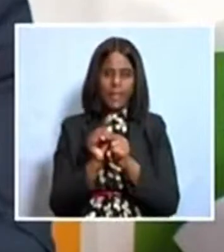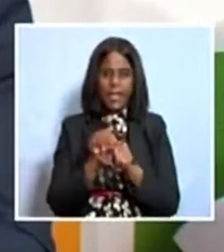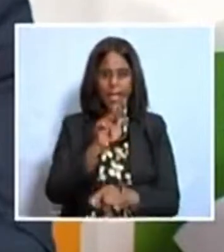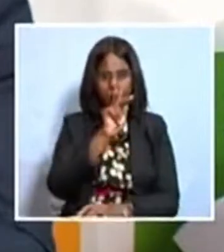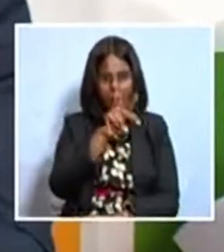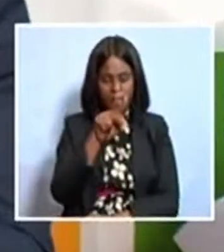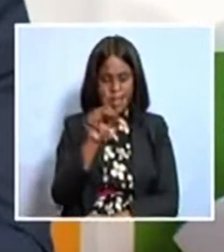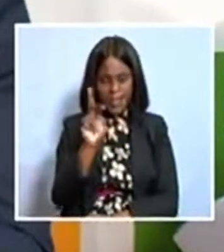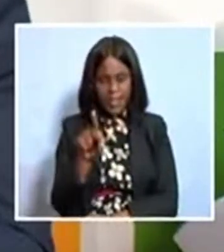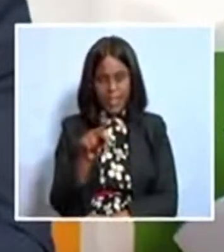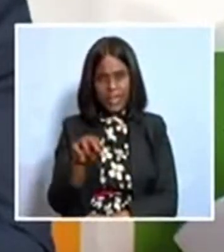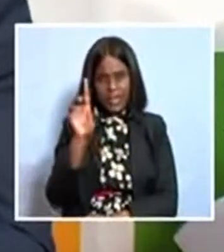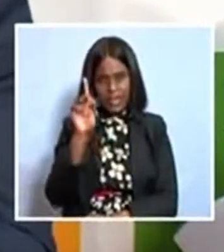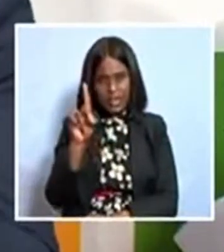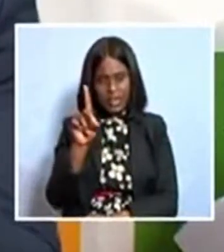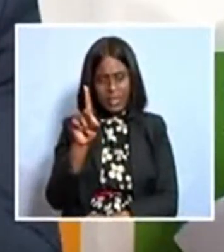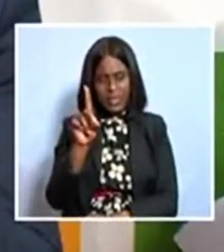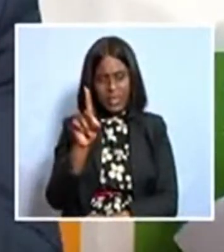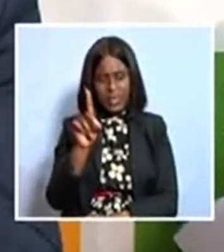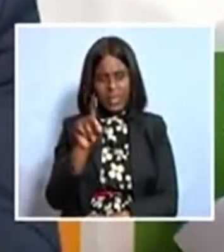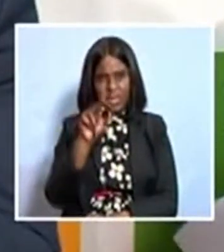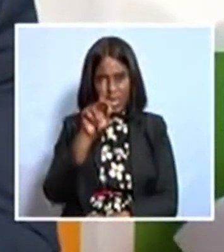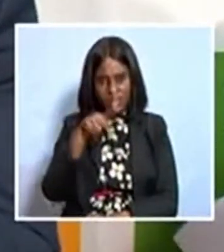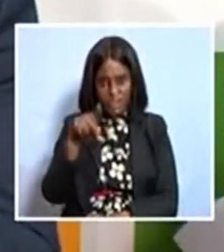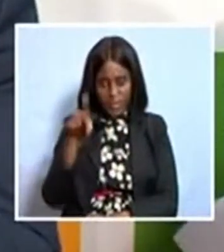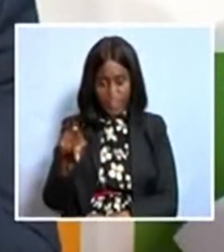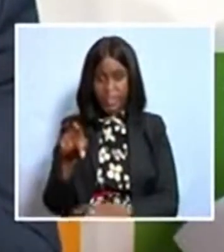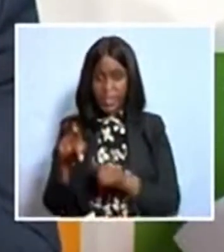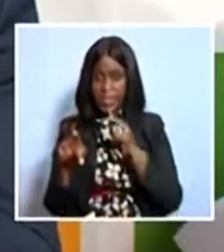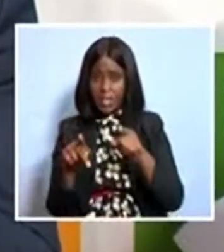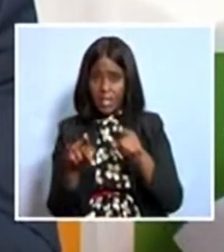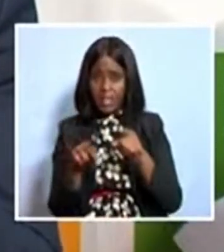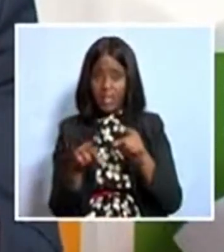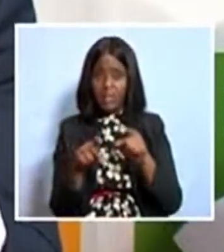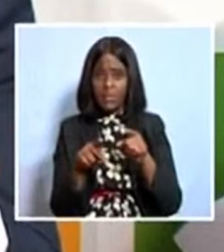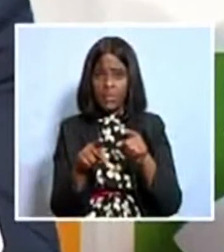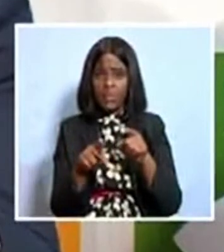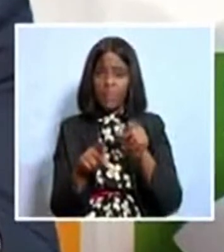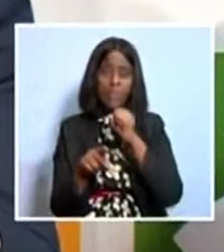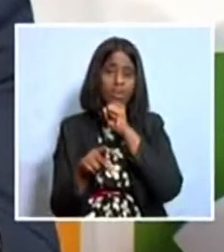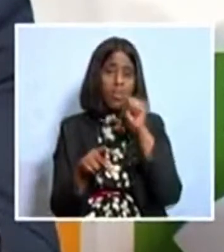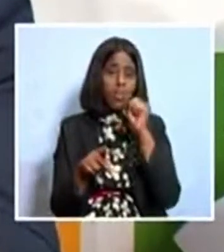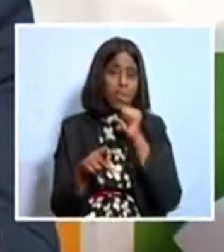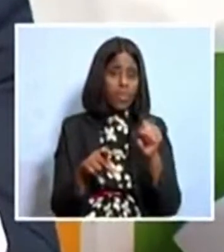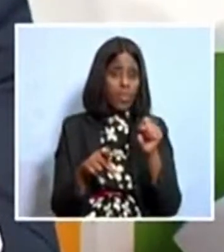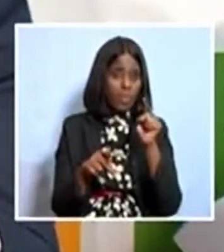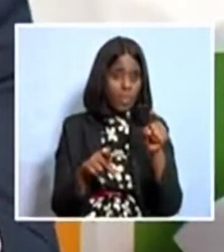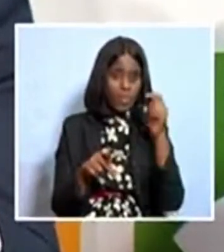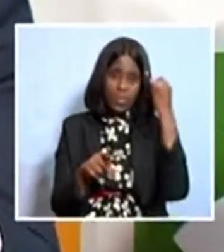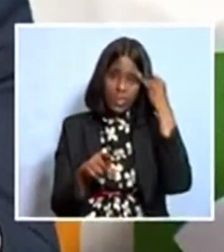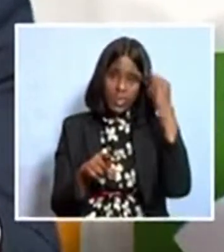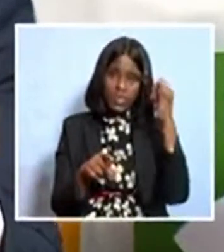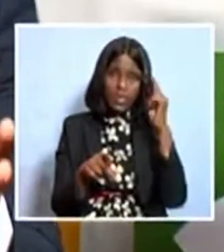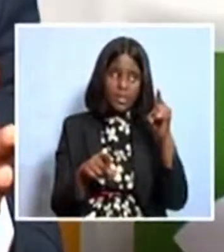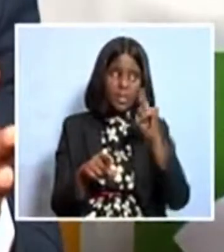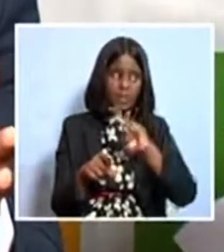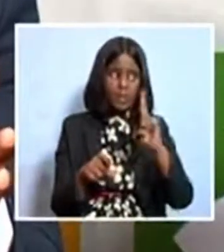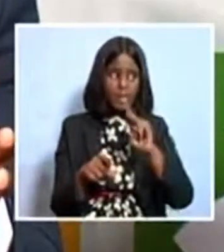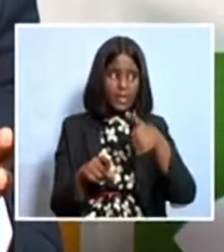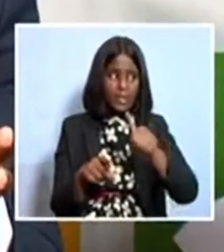PPPD. You know that the PPP is an old initiative where you